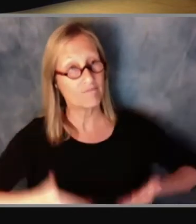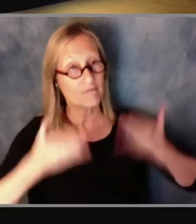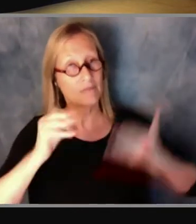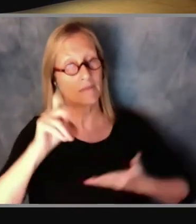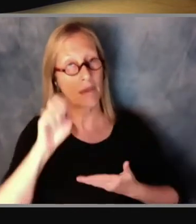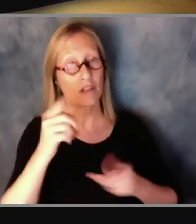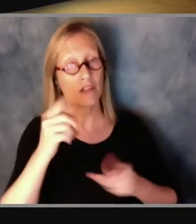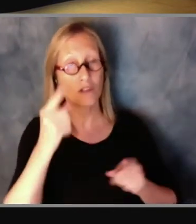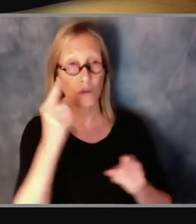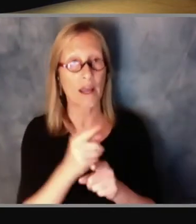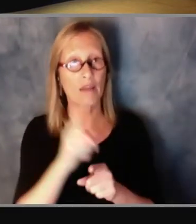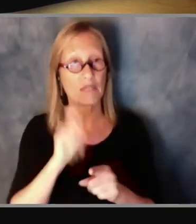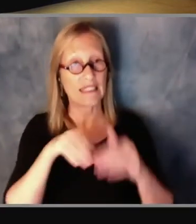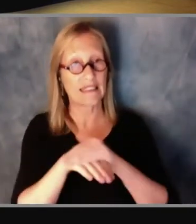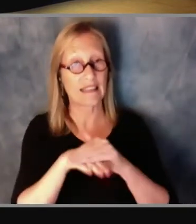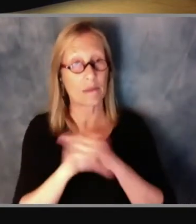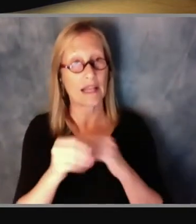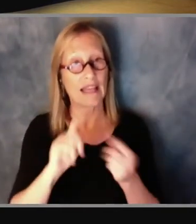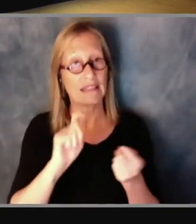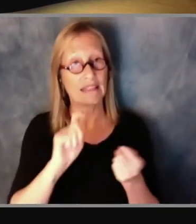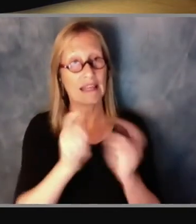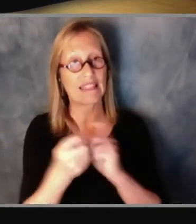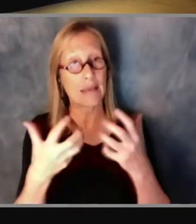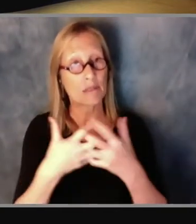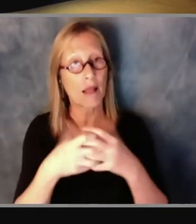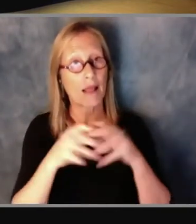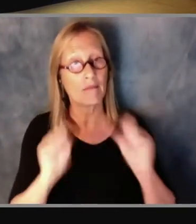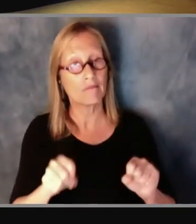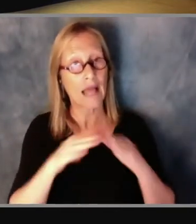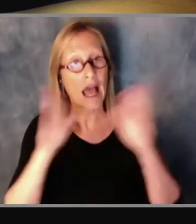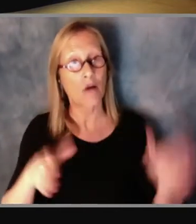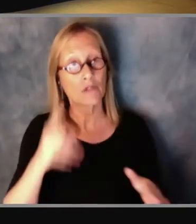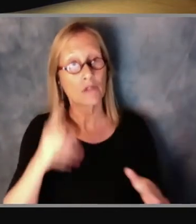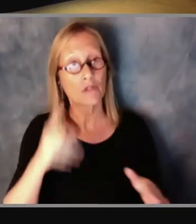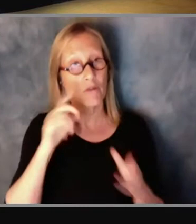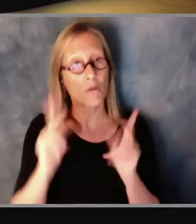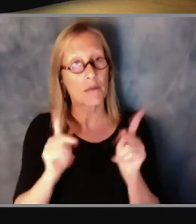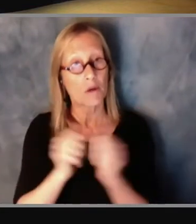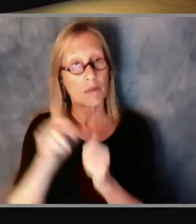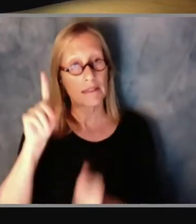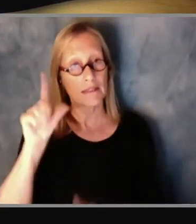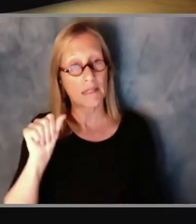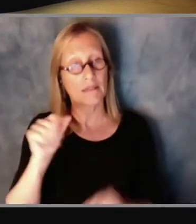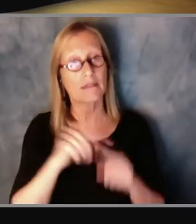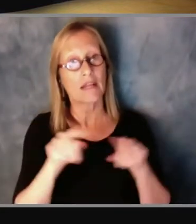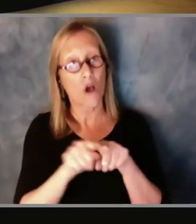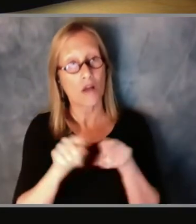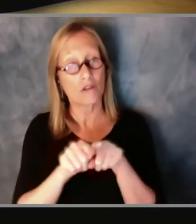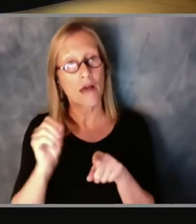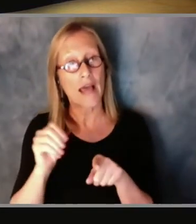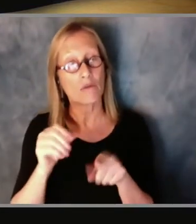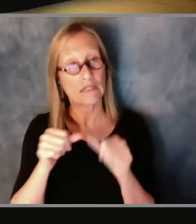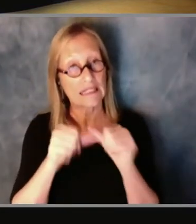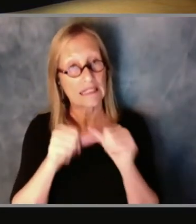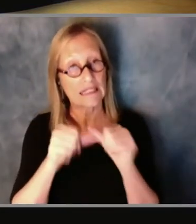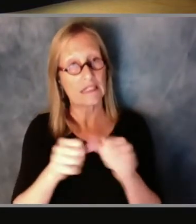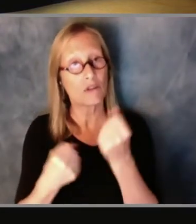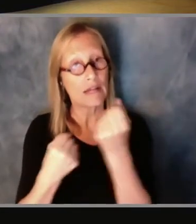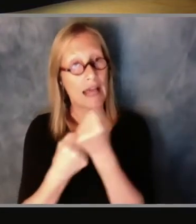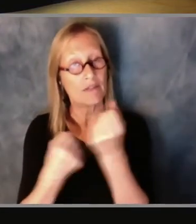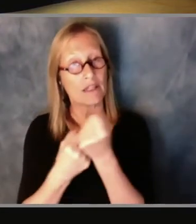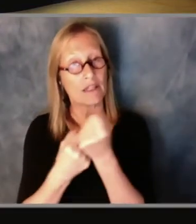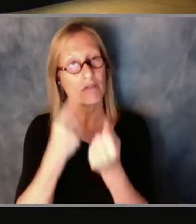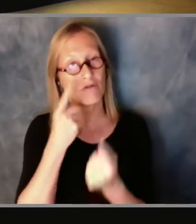for our citizens with disabilities. And on top of that, I would continue to advocate in terms of looking at